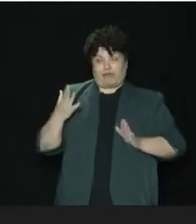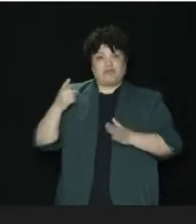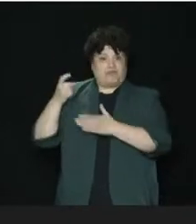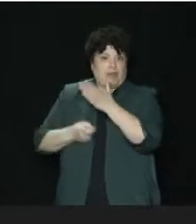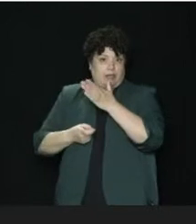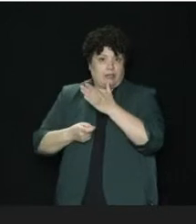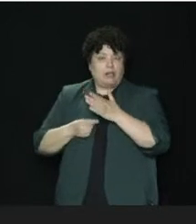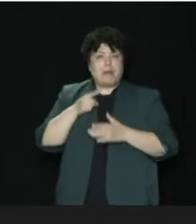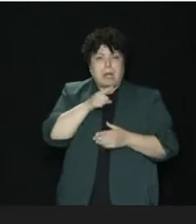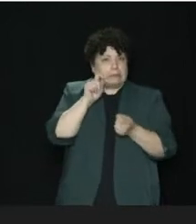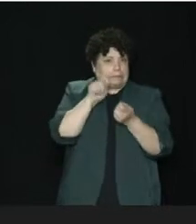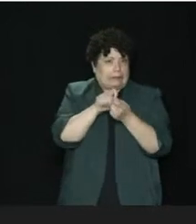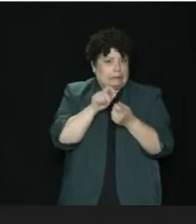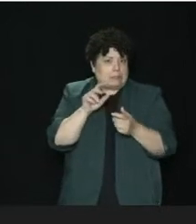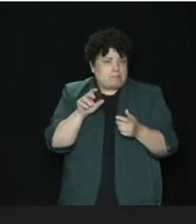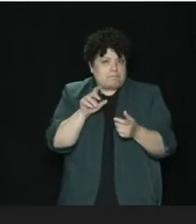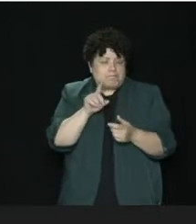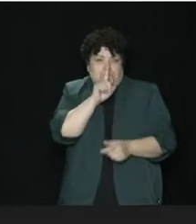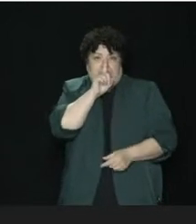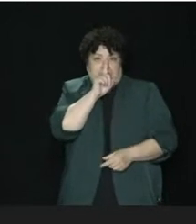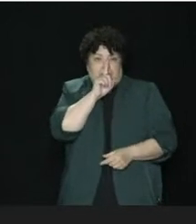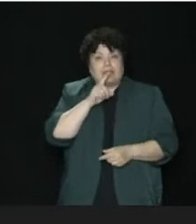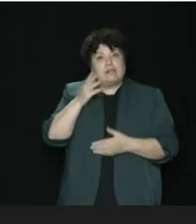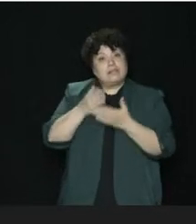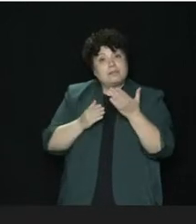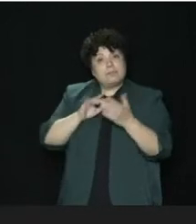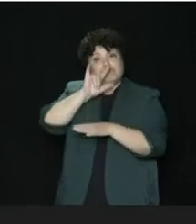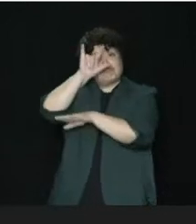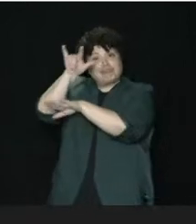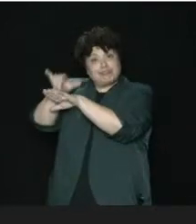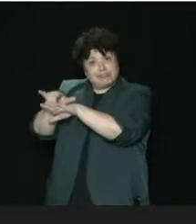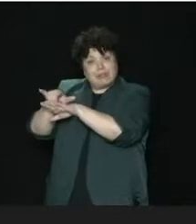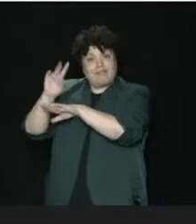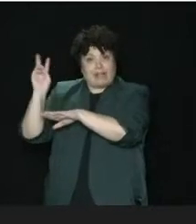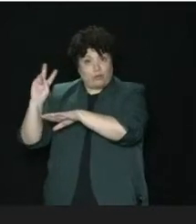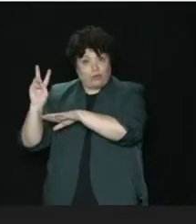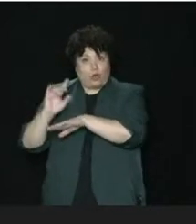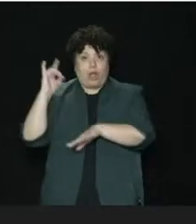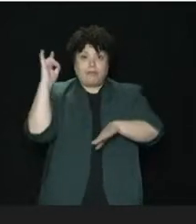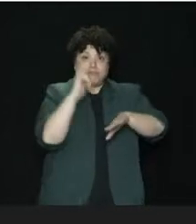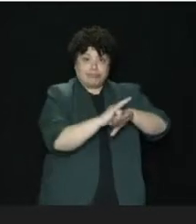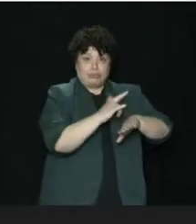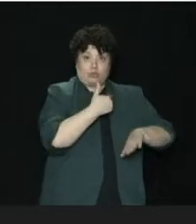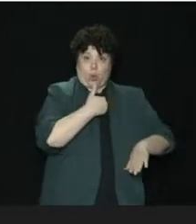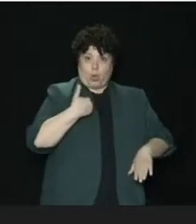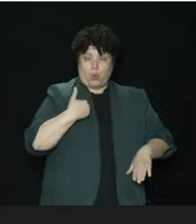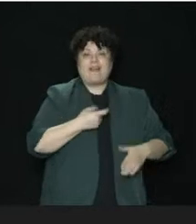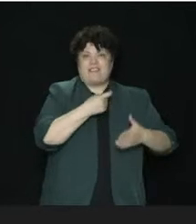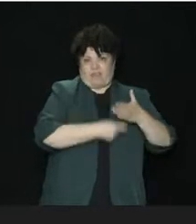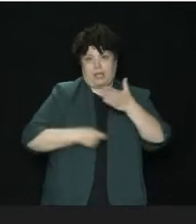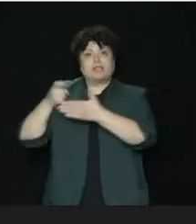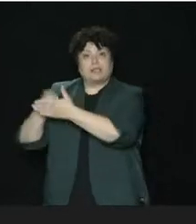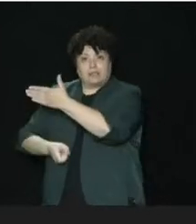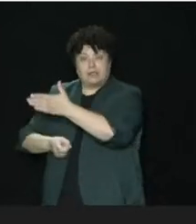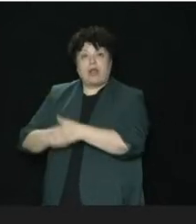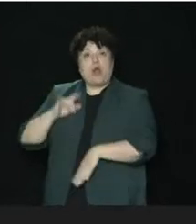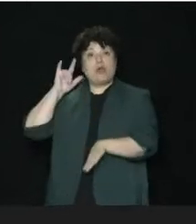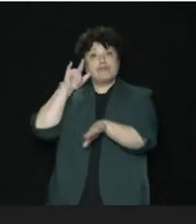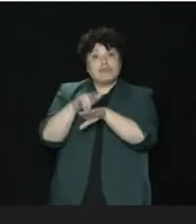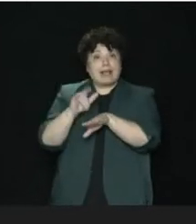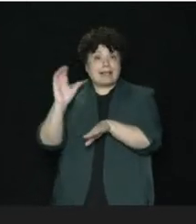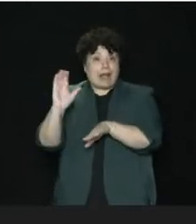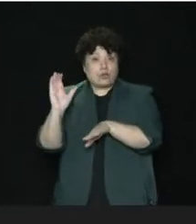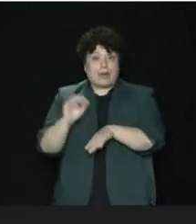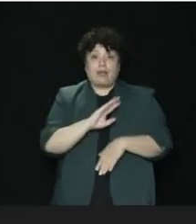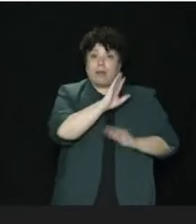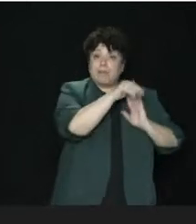that travelers arriving in Vancouver and Toronto are getting fined. Travelers arriving in Calgary and Montreal are just